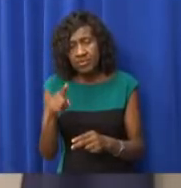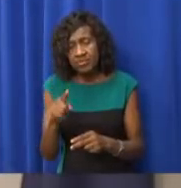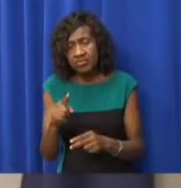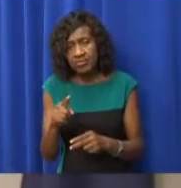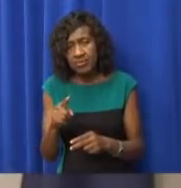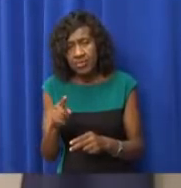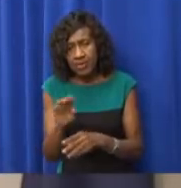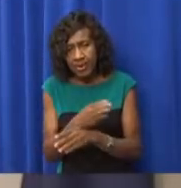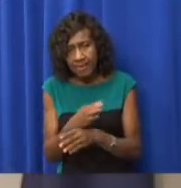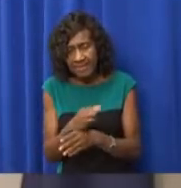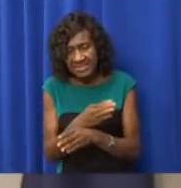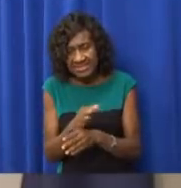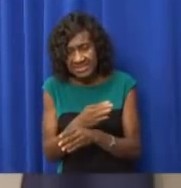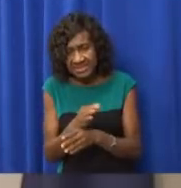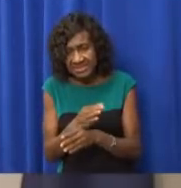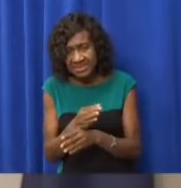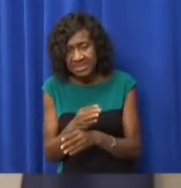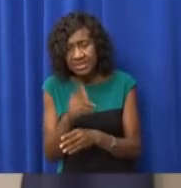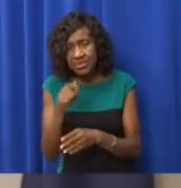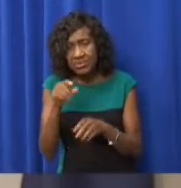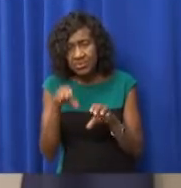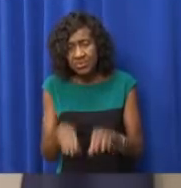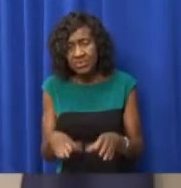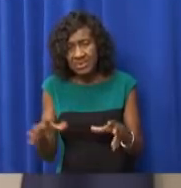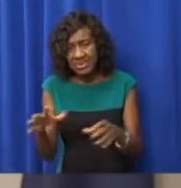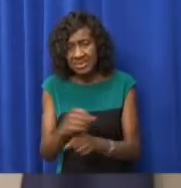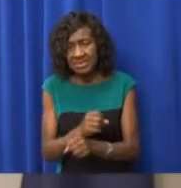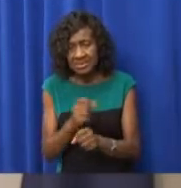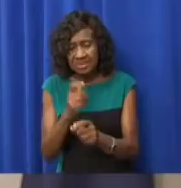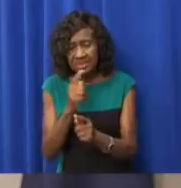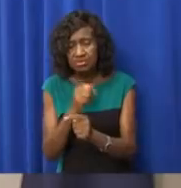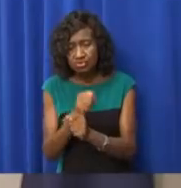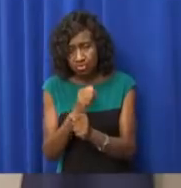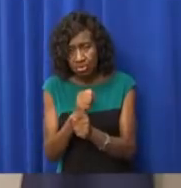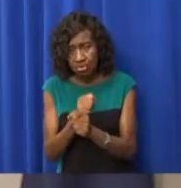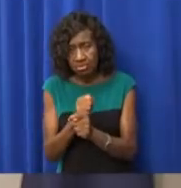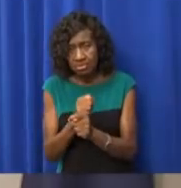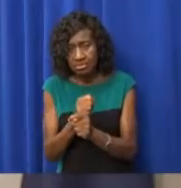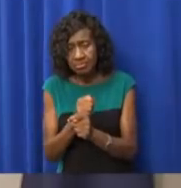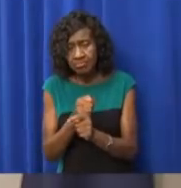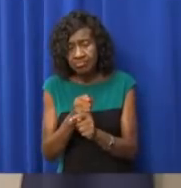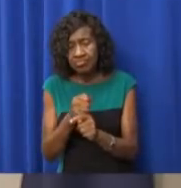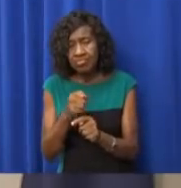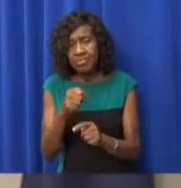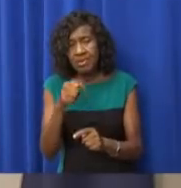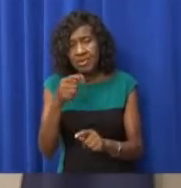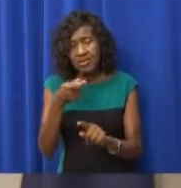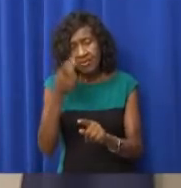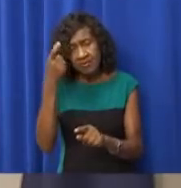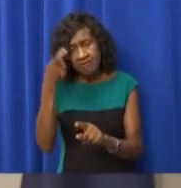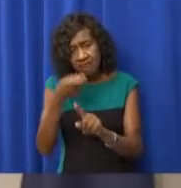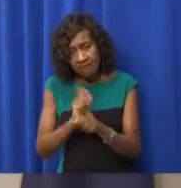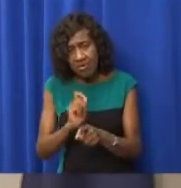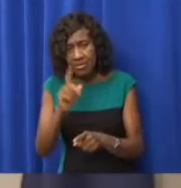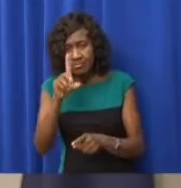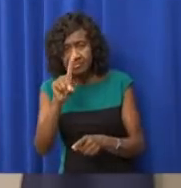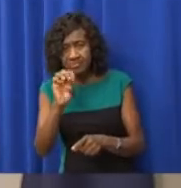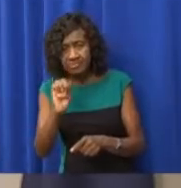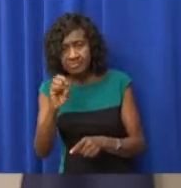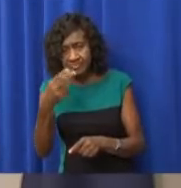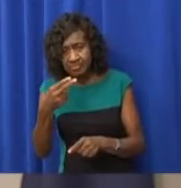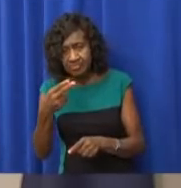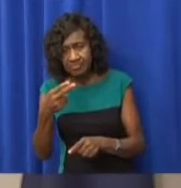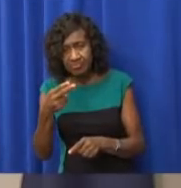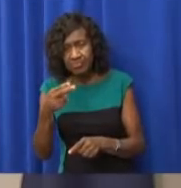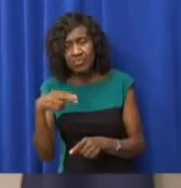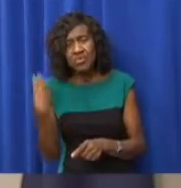the Grab truck can be booked through DH, so there should be no excuses for not keeping our beloved islands